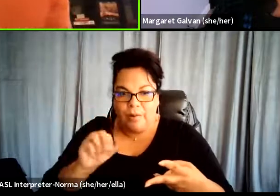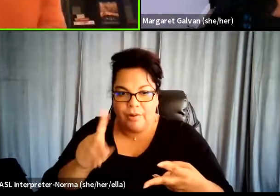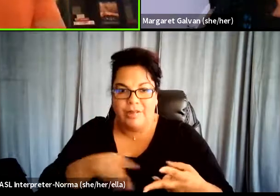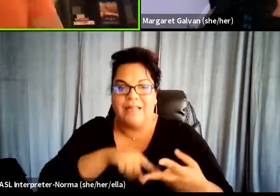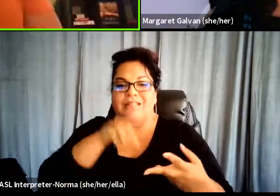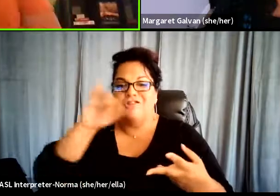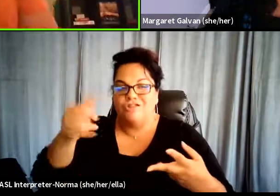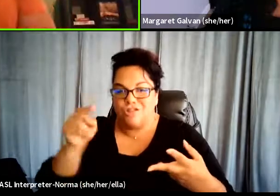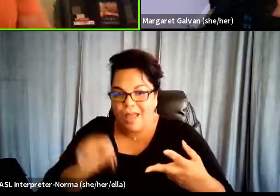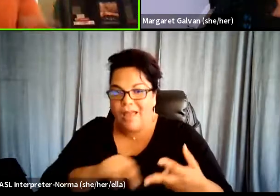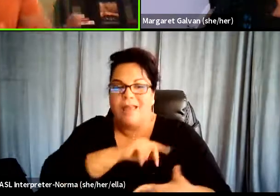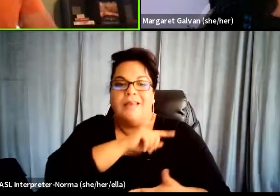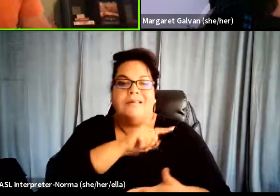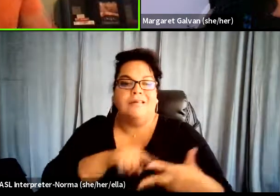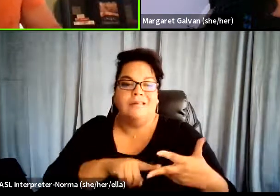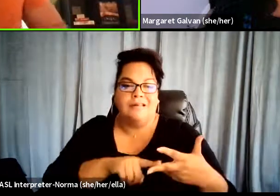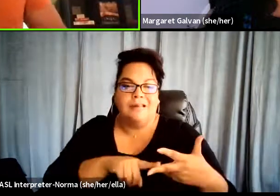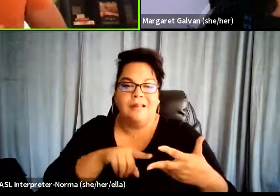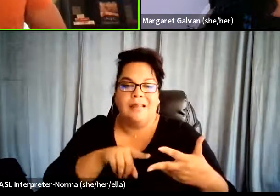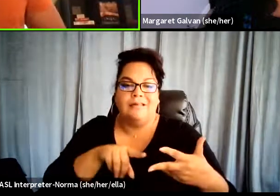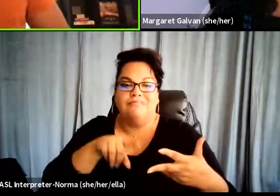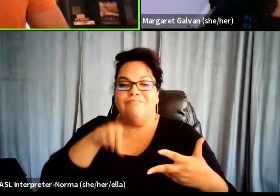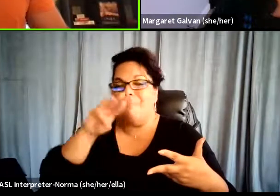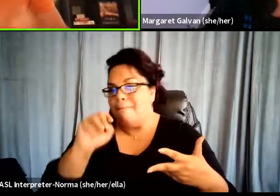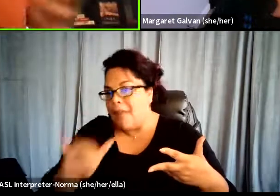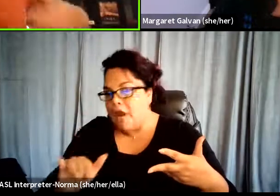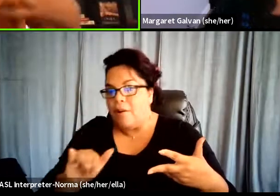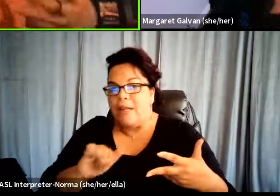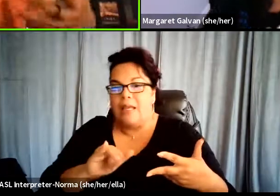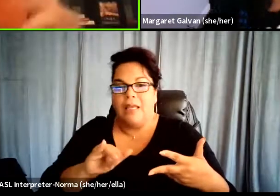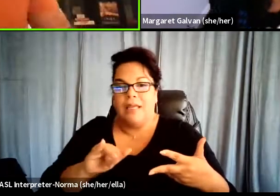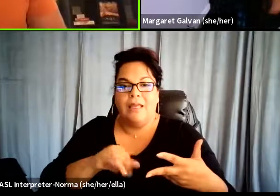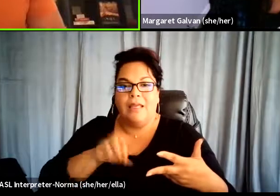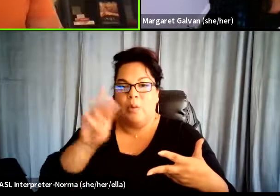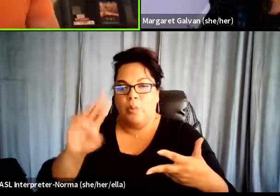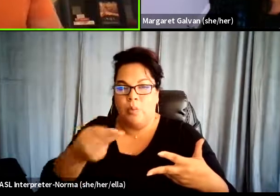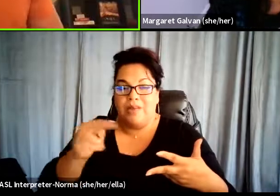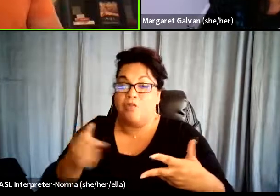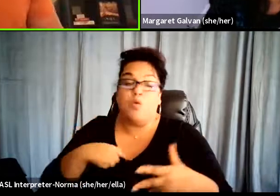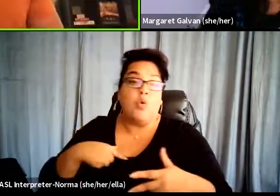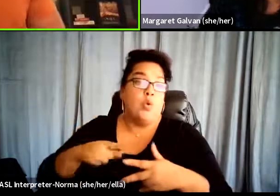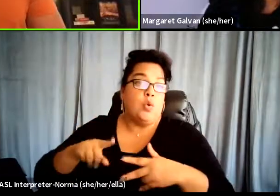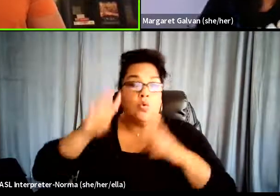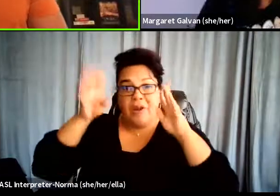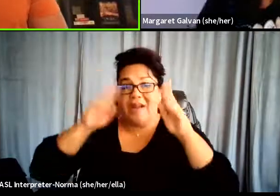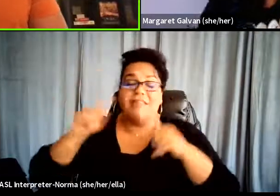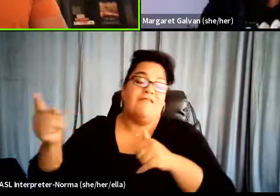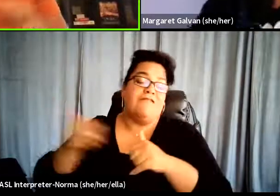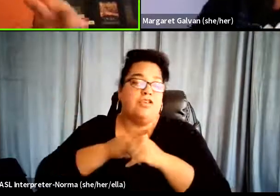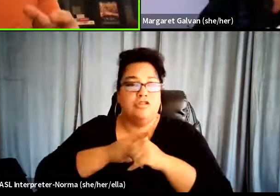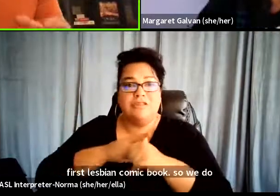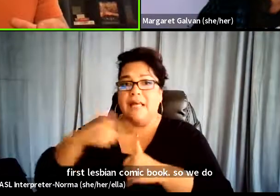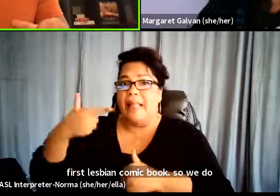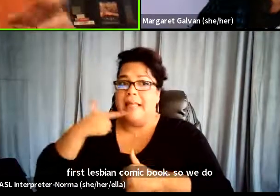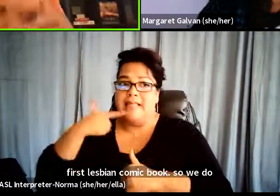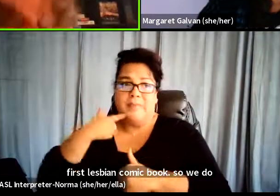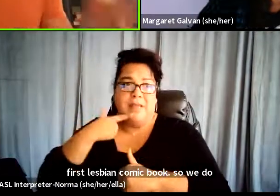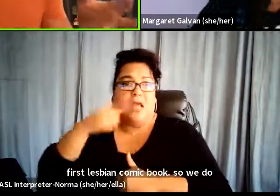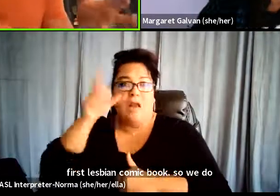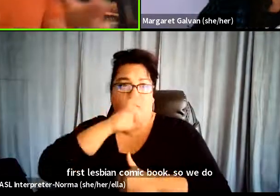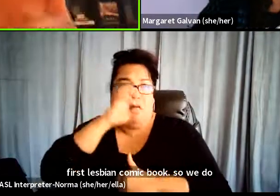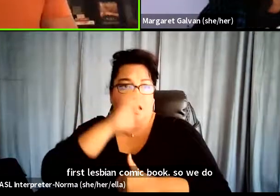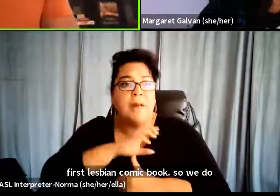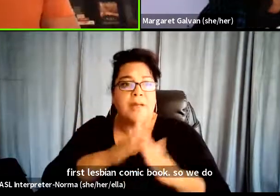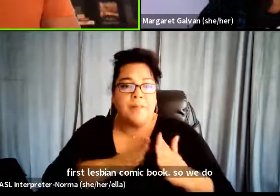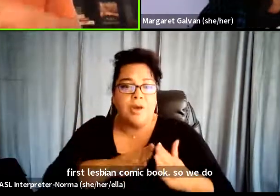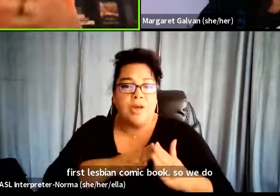Jen and Mary and Mary Wings who created the first lesbian comic book. So, um, uh, we did that work and then created